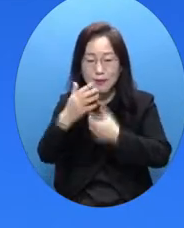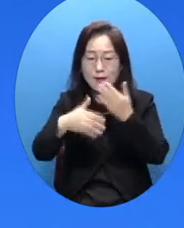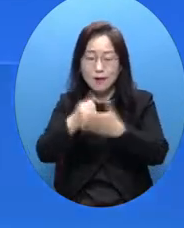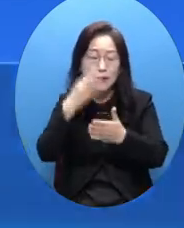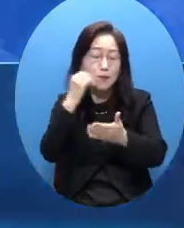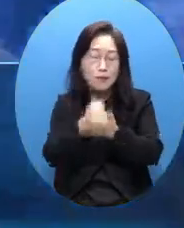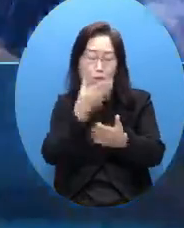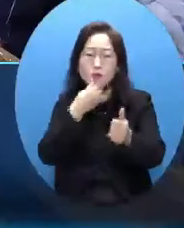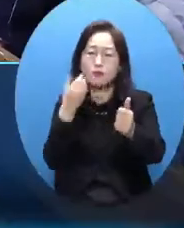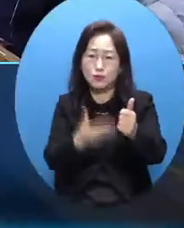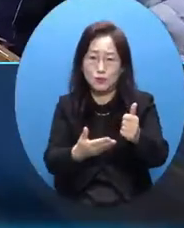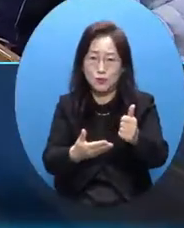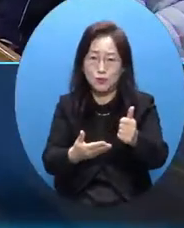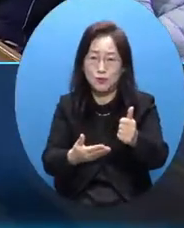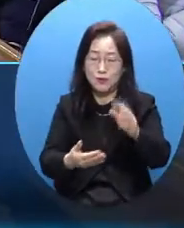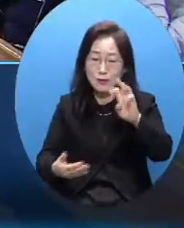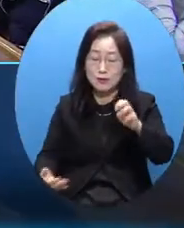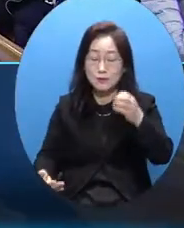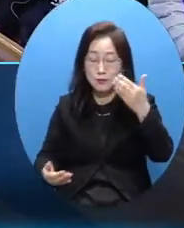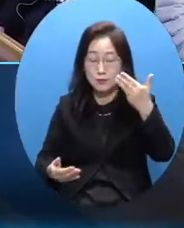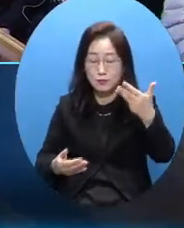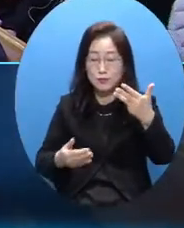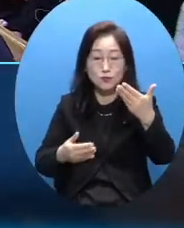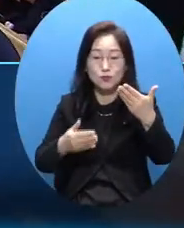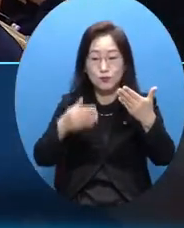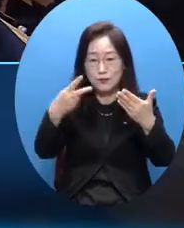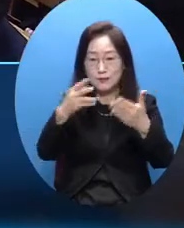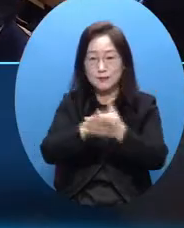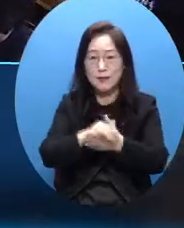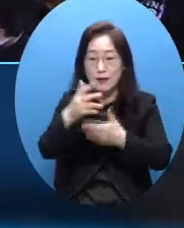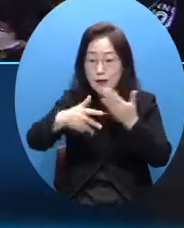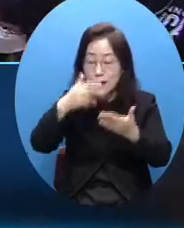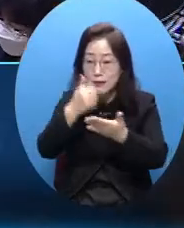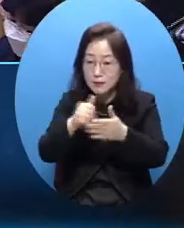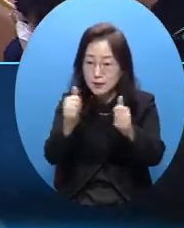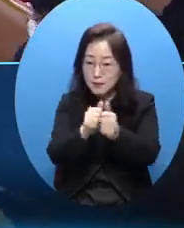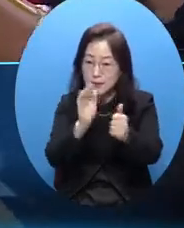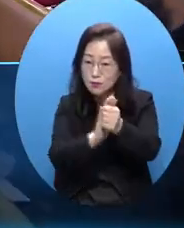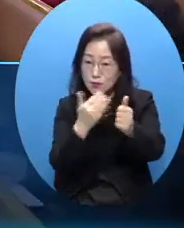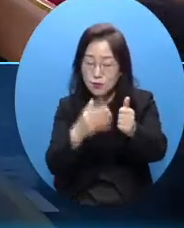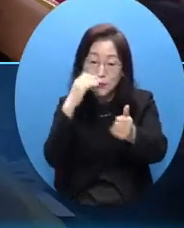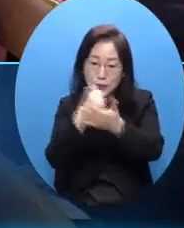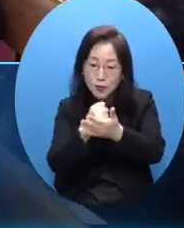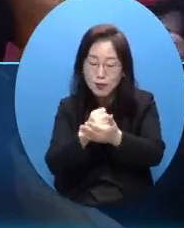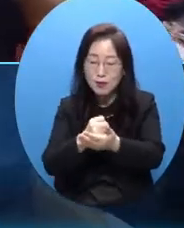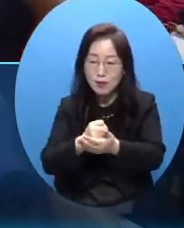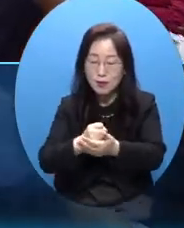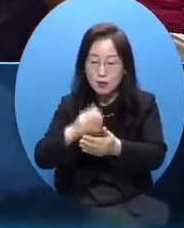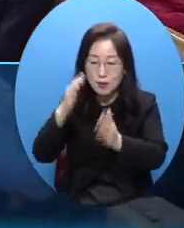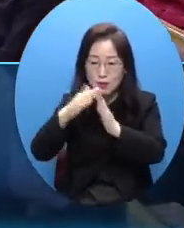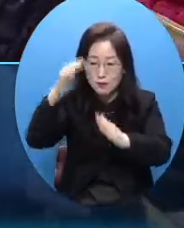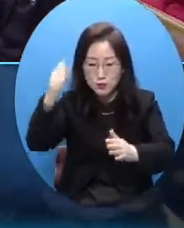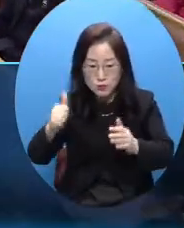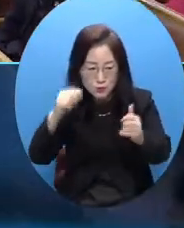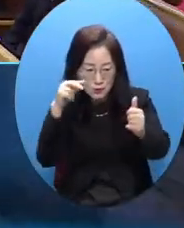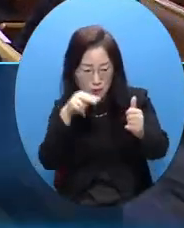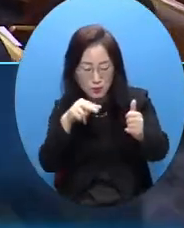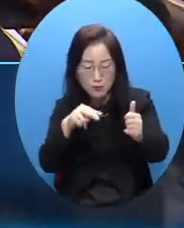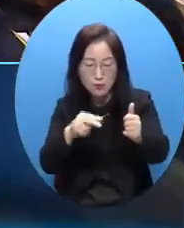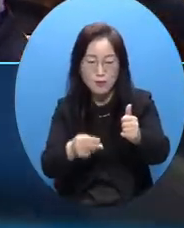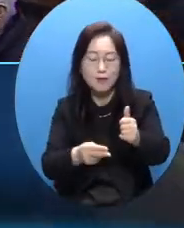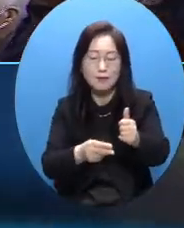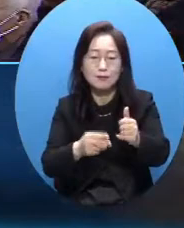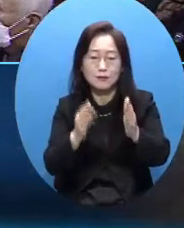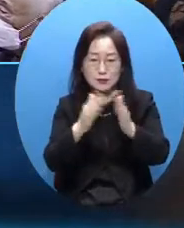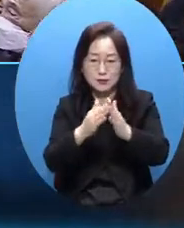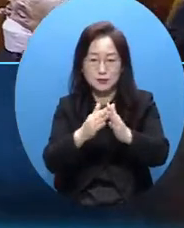though he had worked as slave he enjoyed Prosperity given by the Lord Genesis 39 who says the Lord was with Joseph so that he prospered and